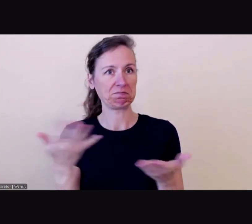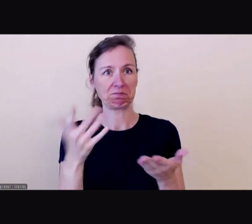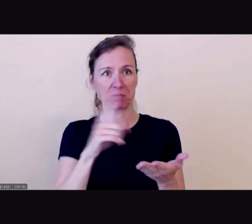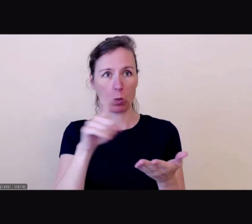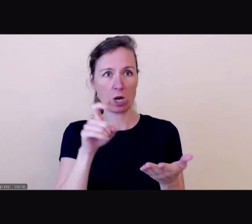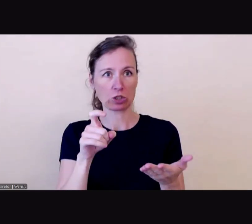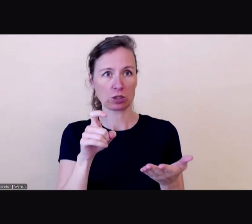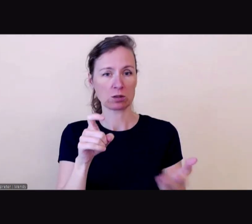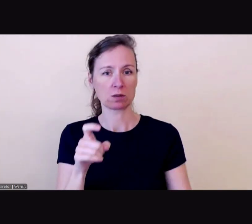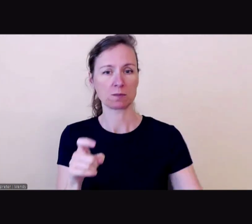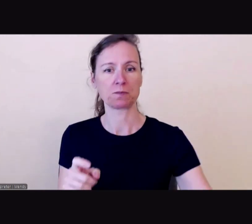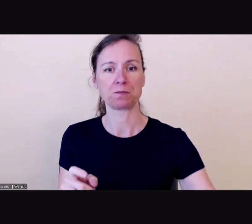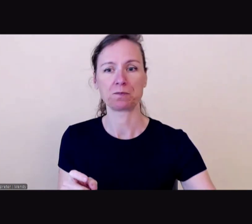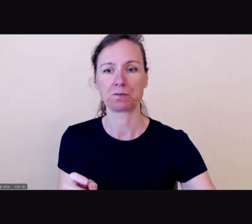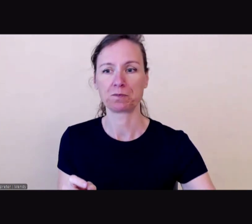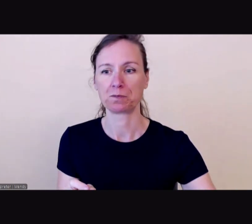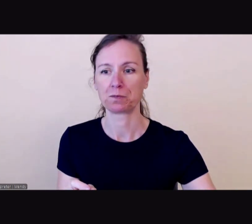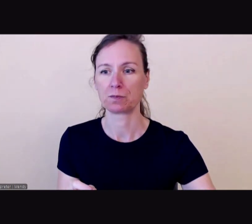started?